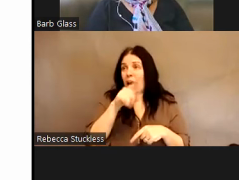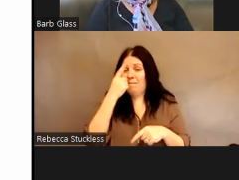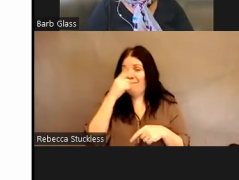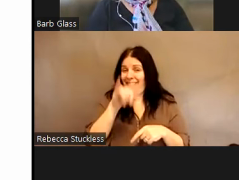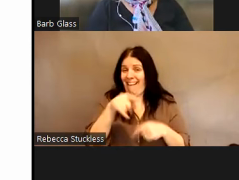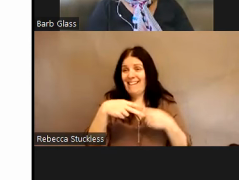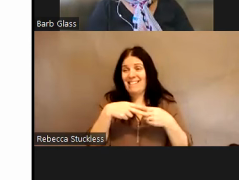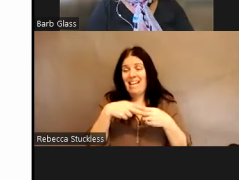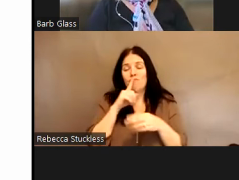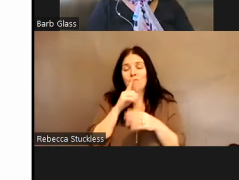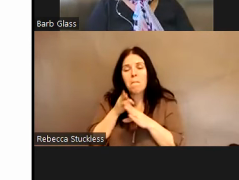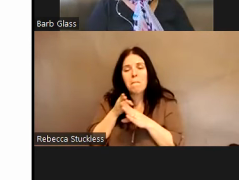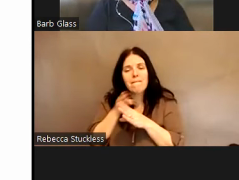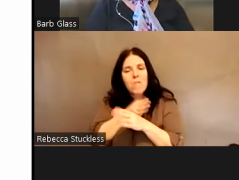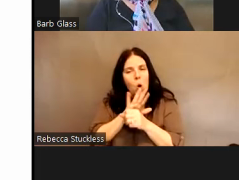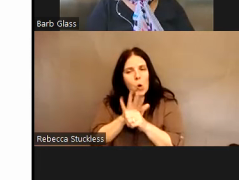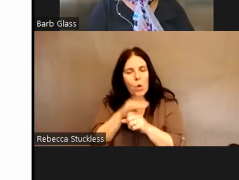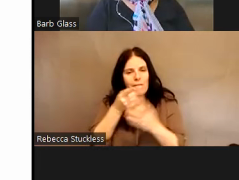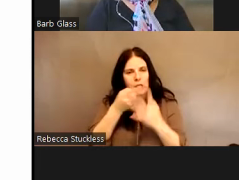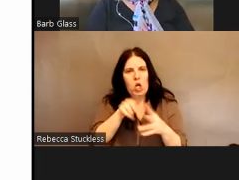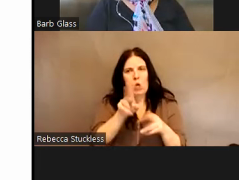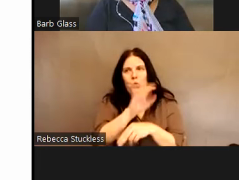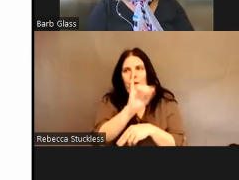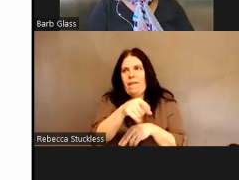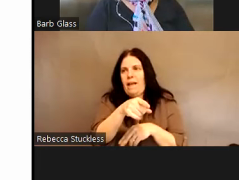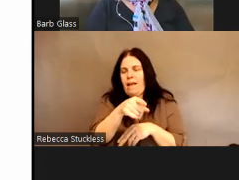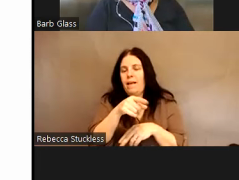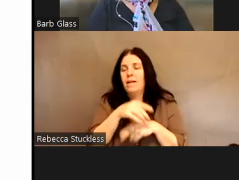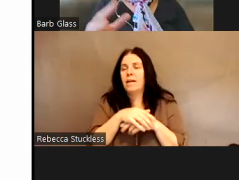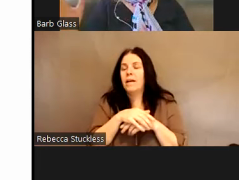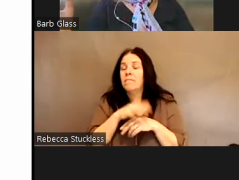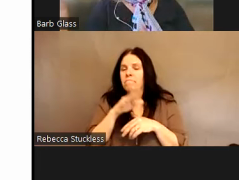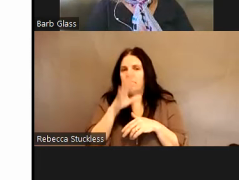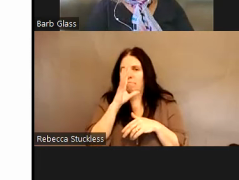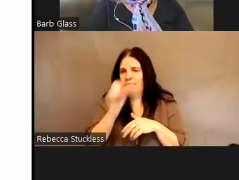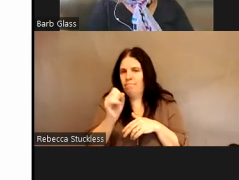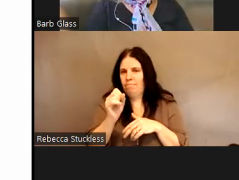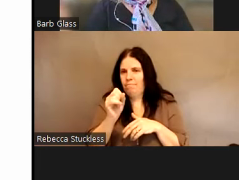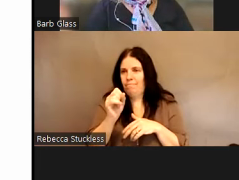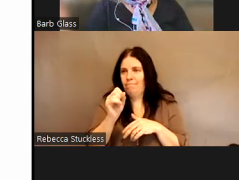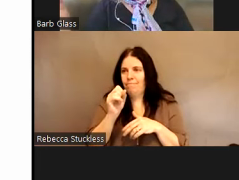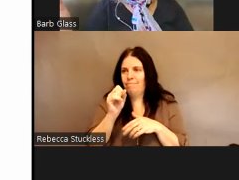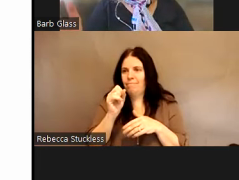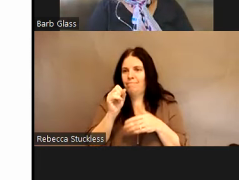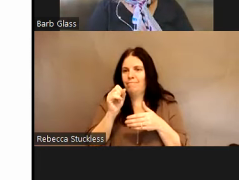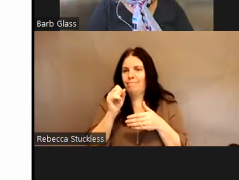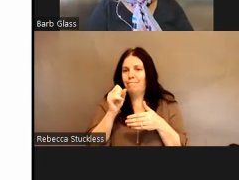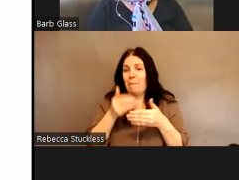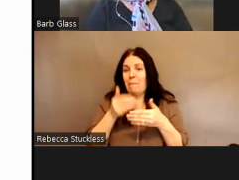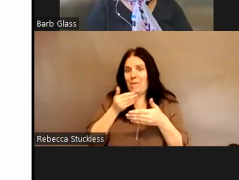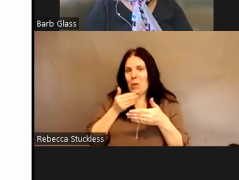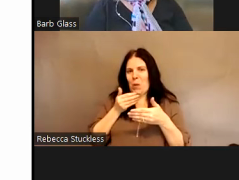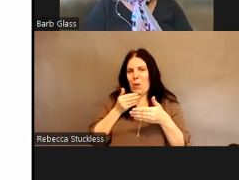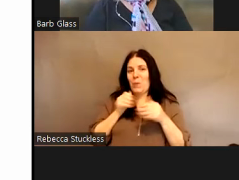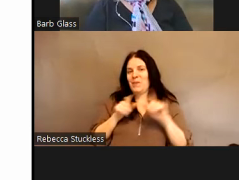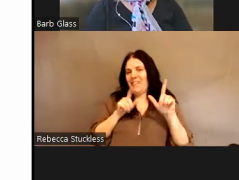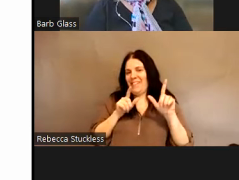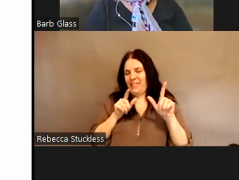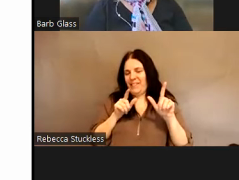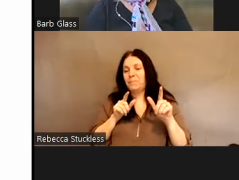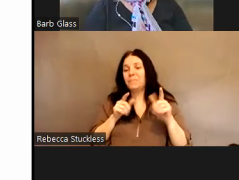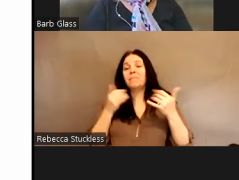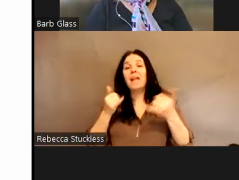before the pandemic. But interestingly, now we're on the mostly other side of the pandemic. And fortunately, a